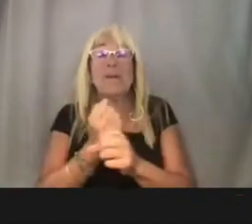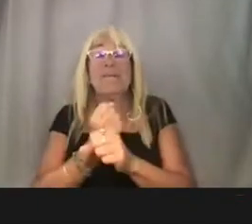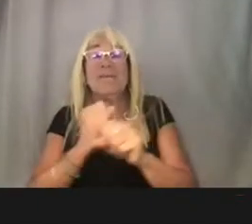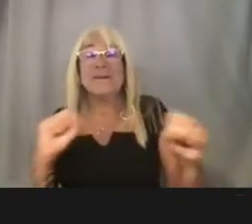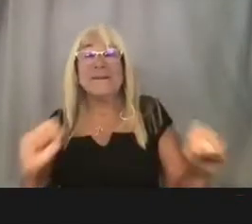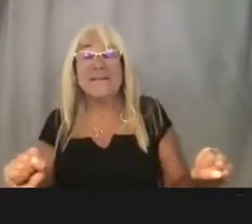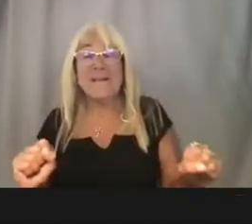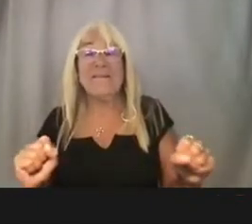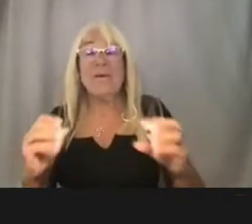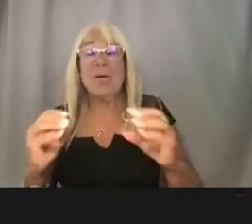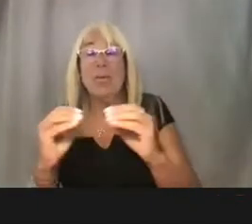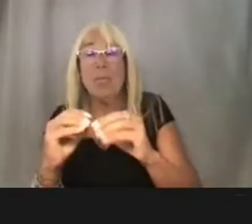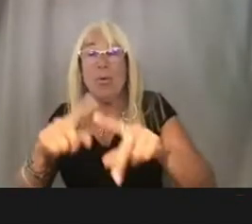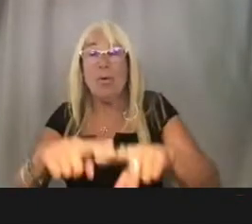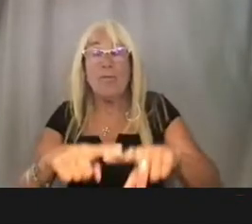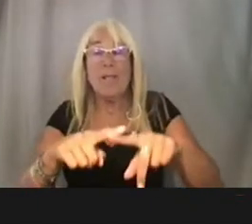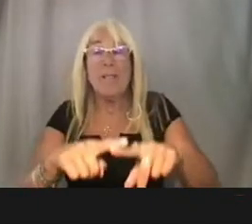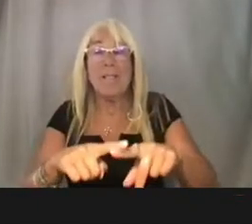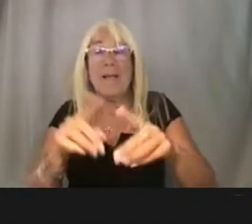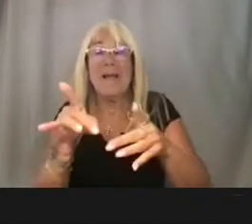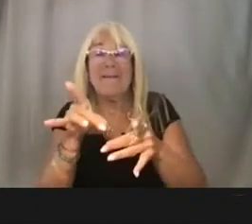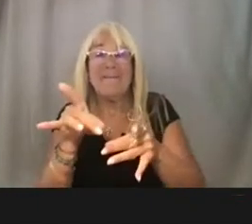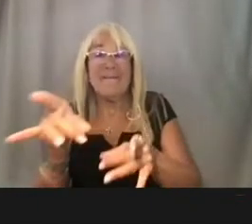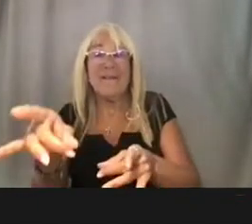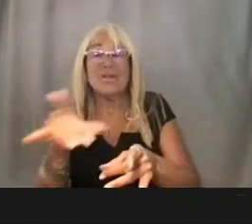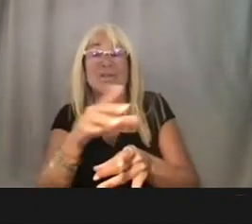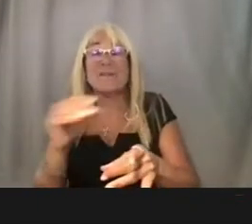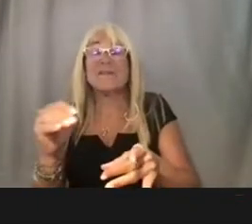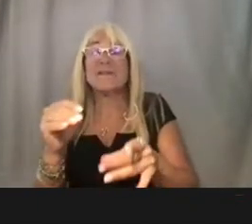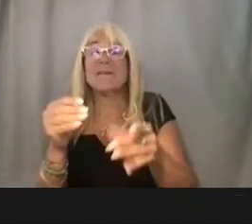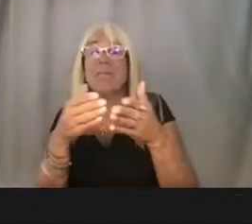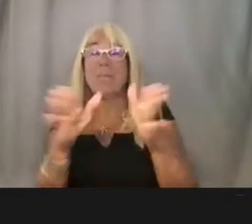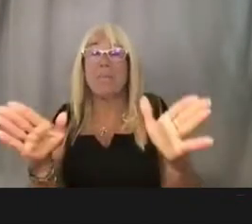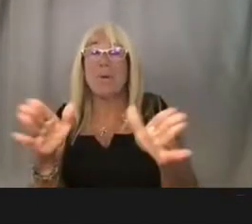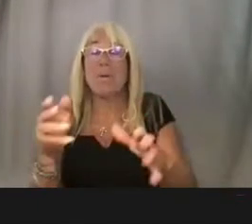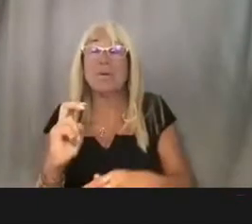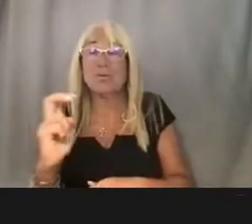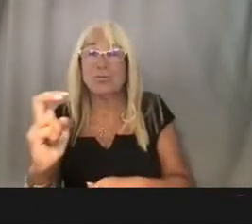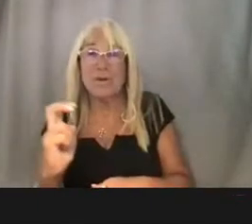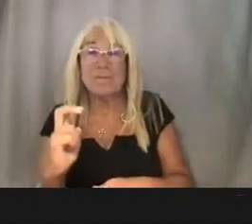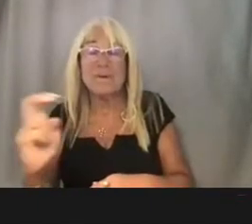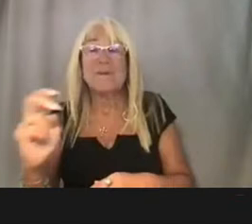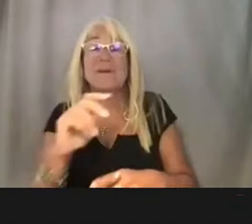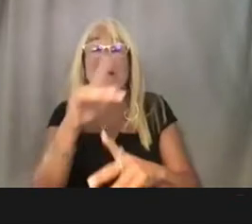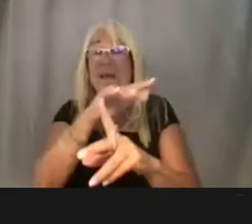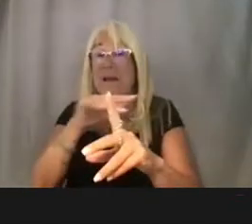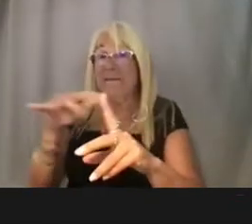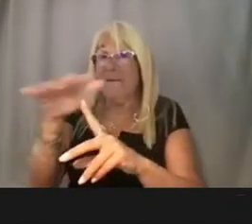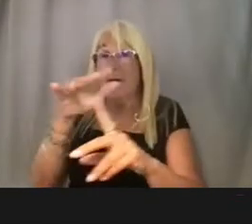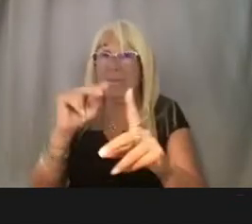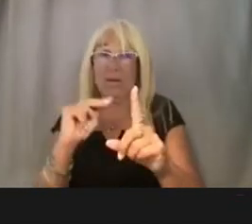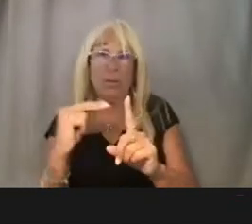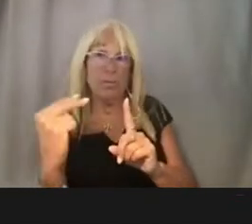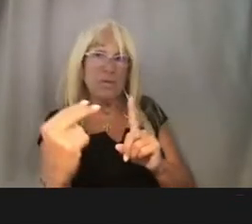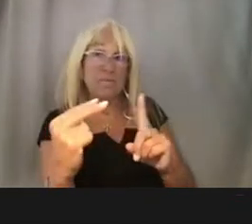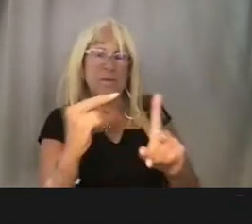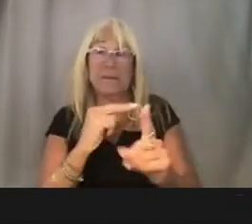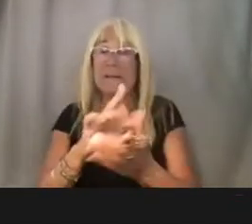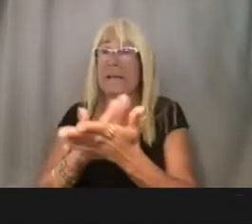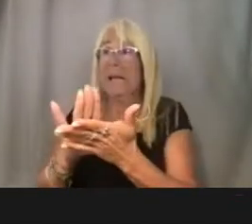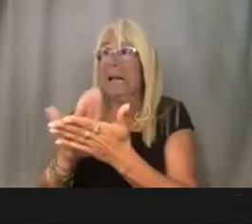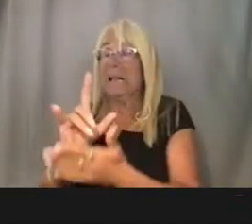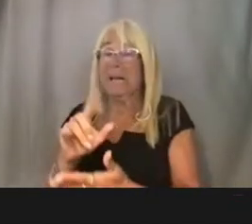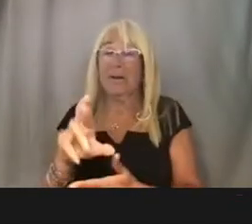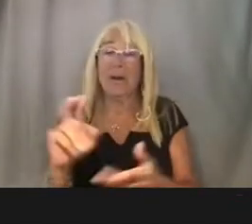more reliable efficient and accessible public transportation and from an environmental perspective it is the key to cleaner air